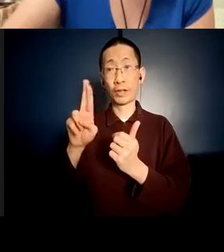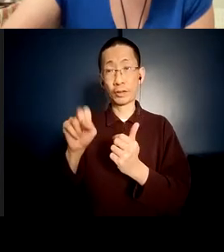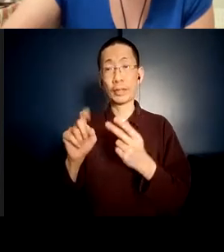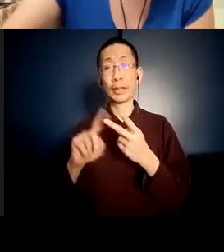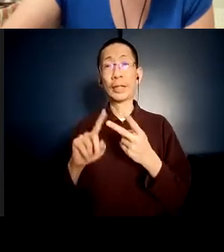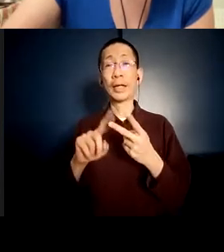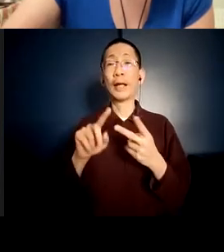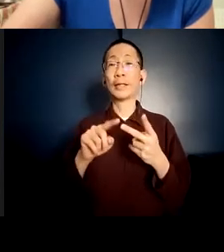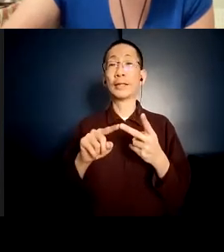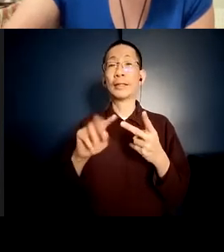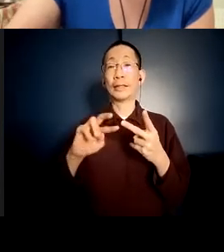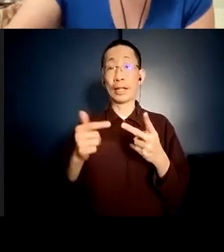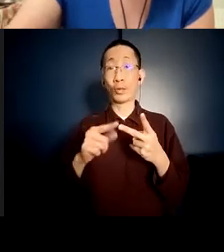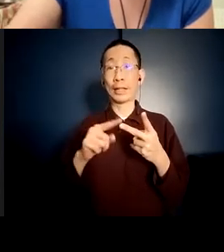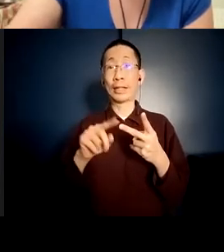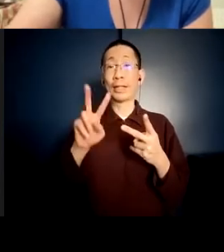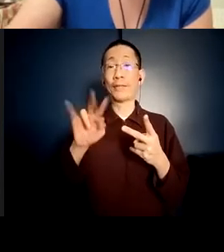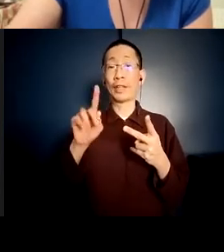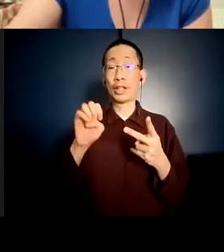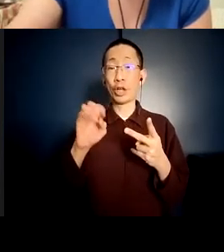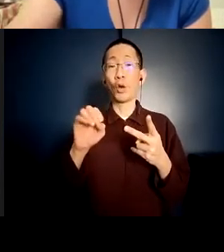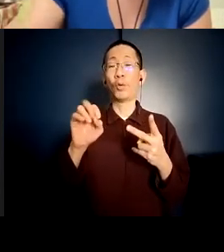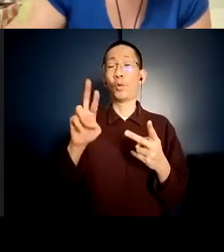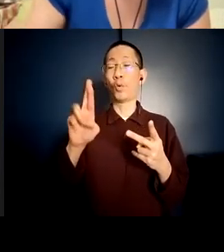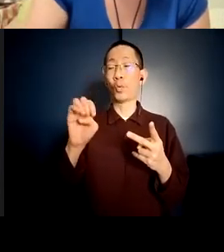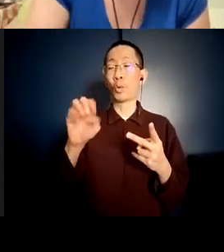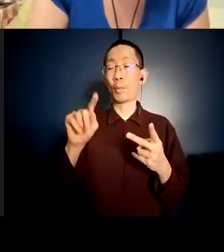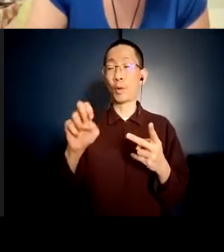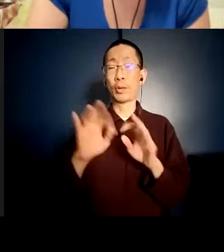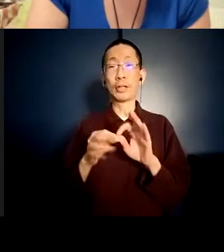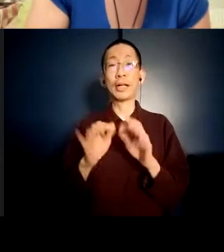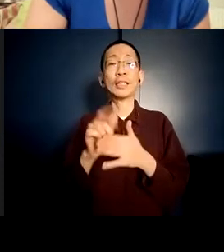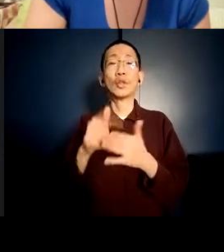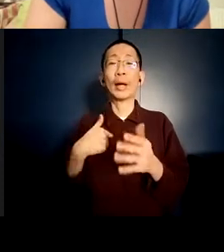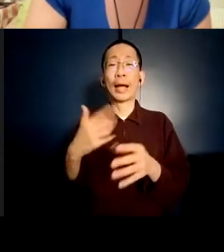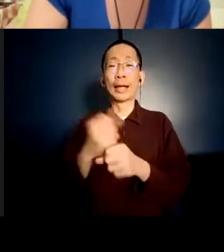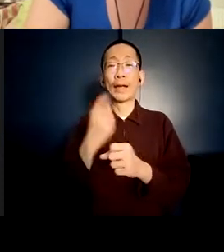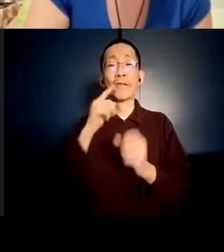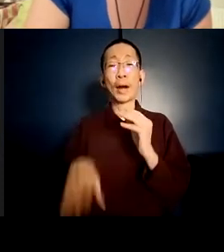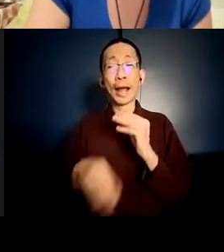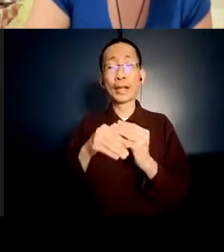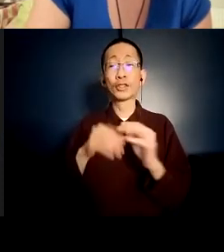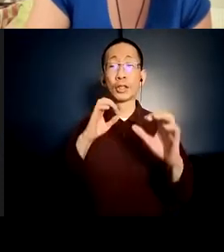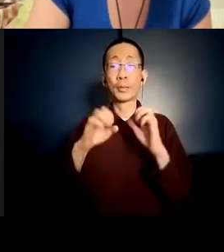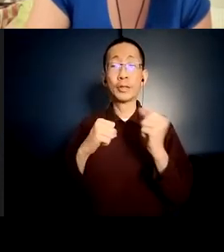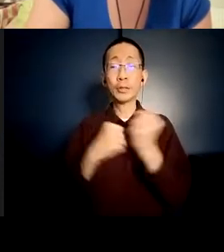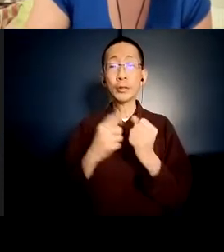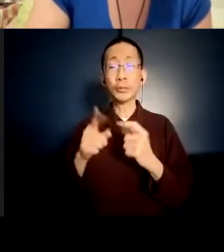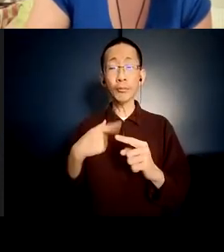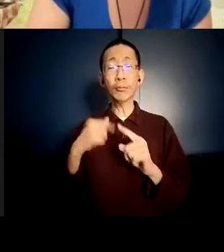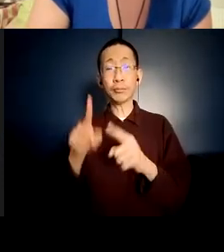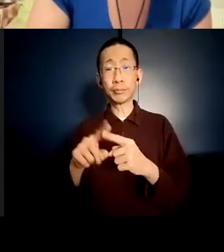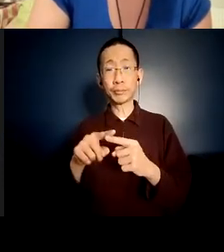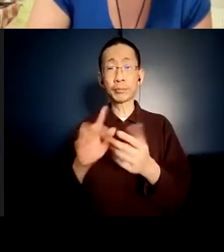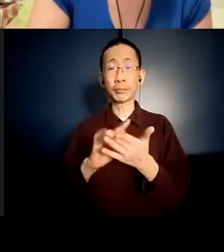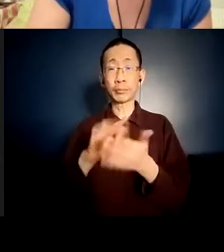remote interpreting, which is what I get for extra communication support when I go to medical appointments,